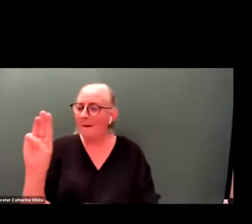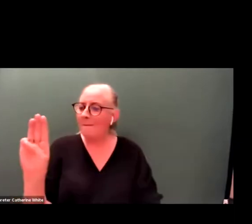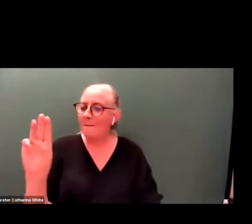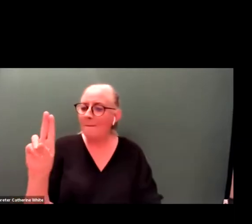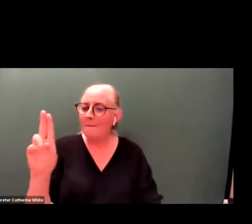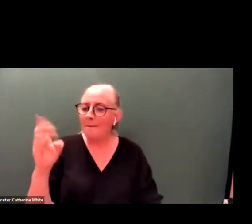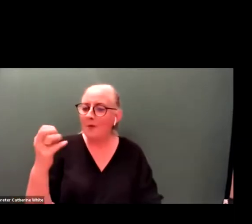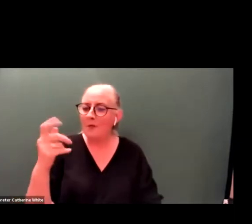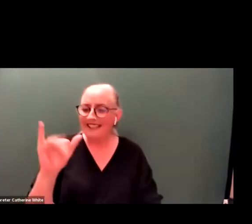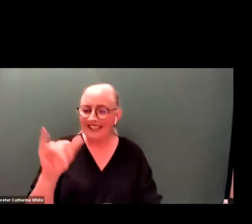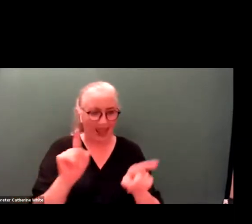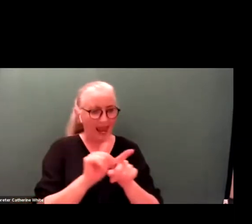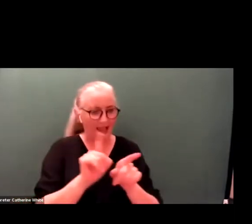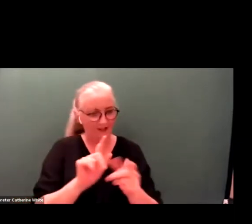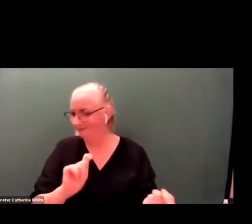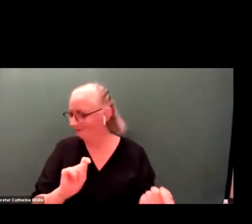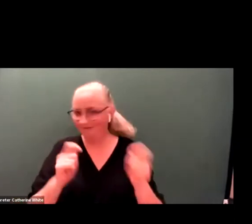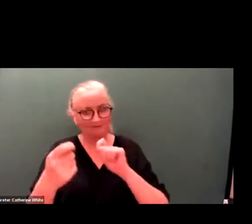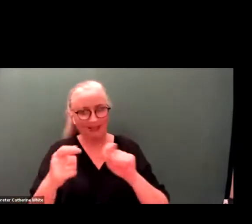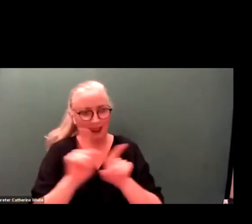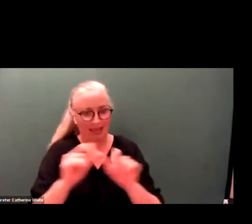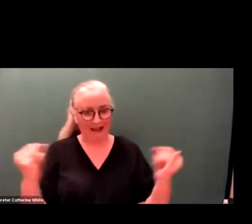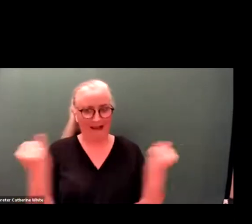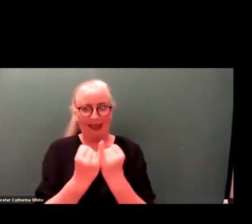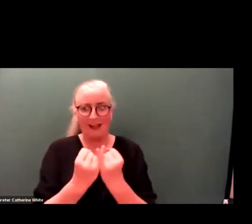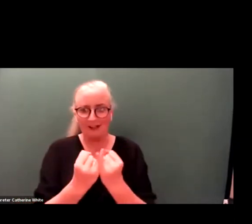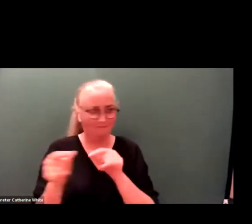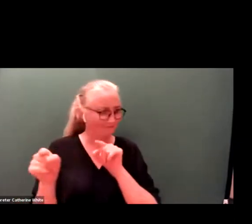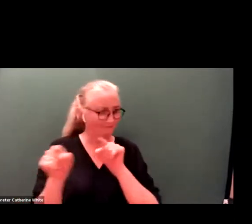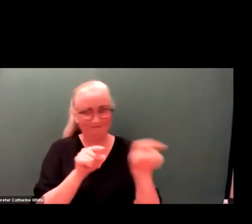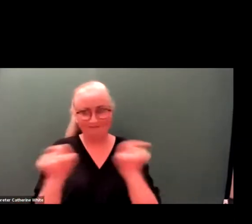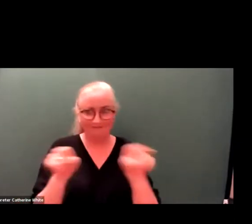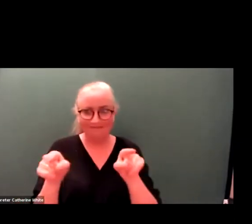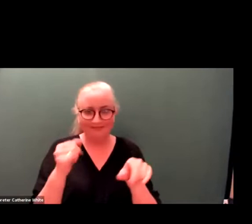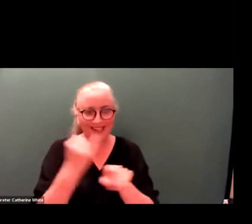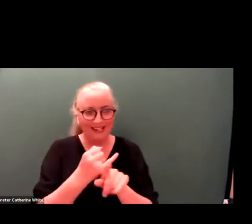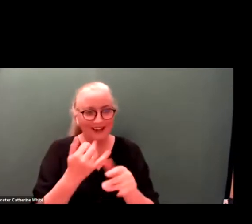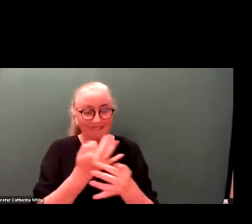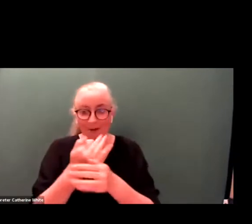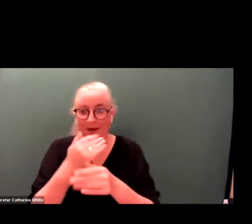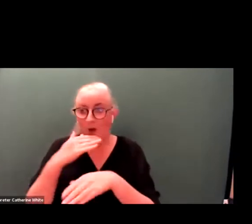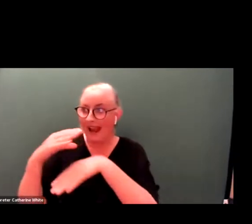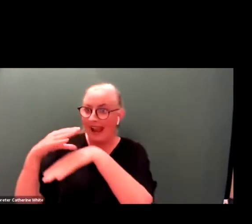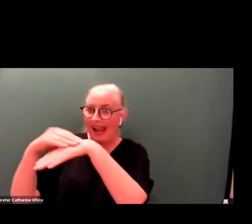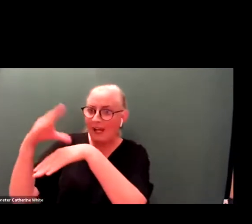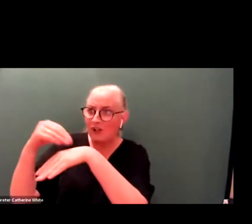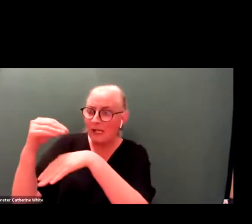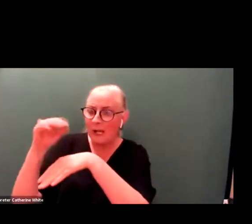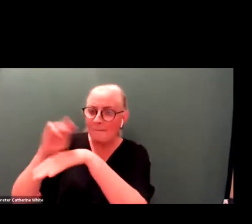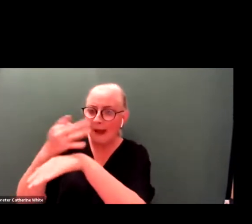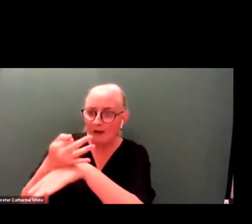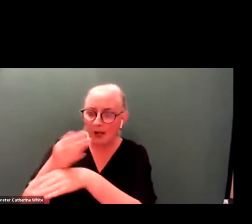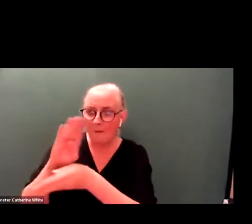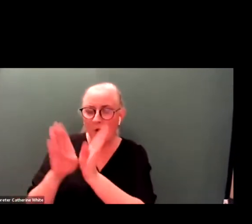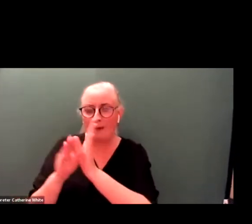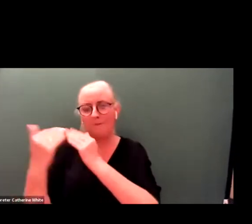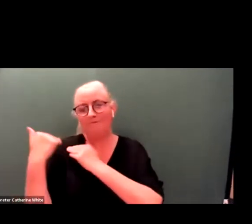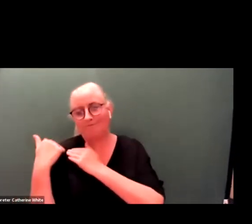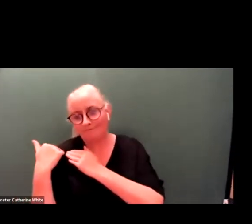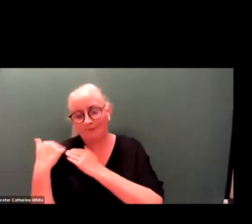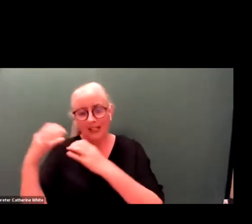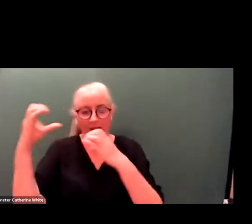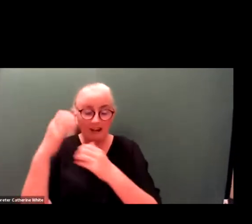menopause. So there's a little bit of a clash of hormonal issues in many families. Aging parents can cause a burden of care, escalating